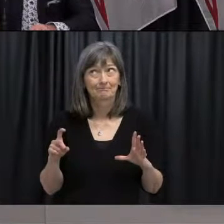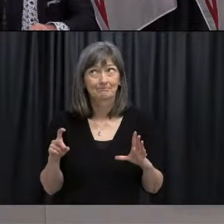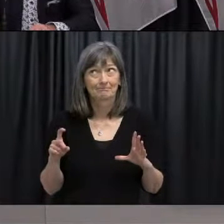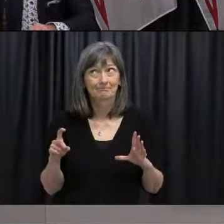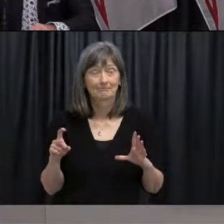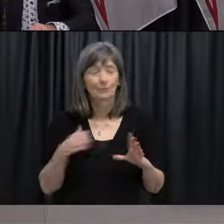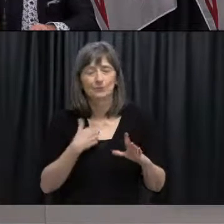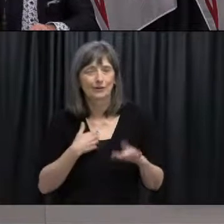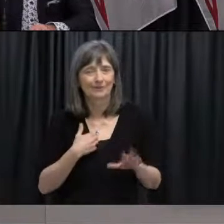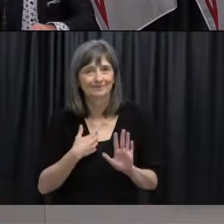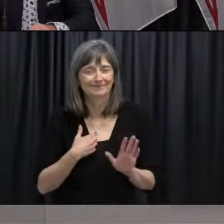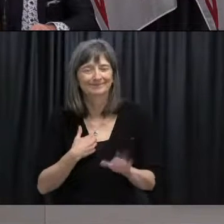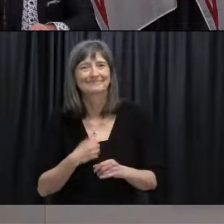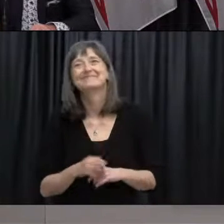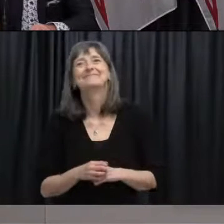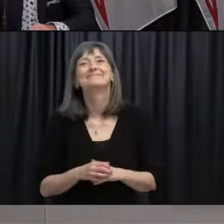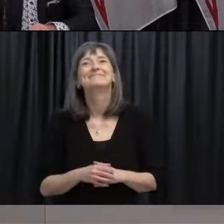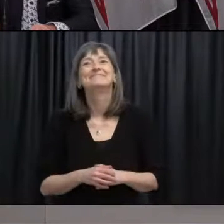One of the Sorry Peters. about that.